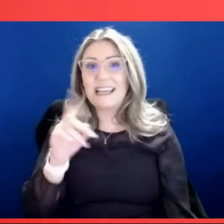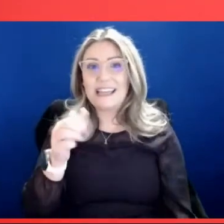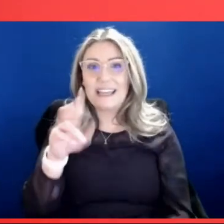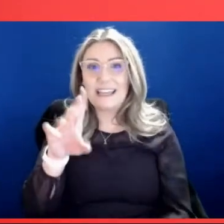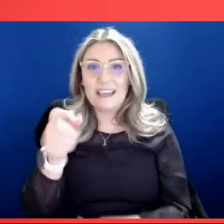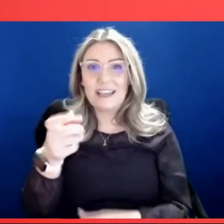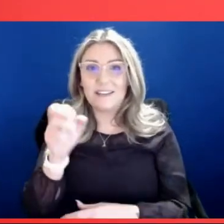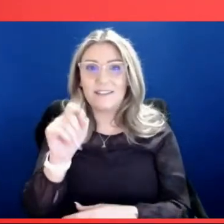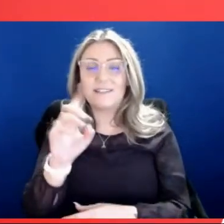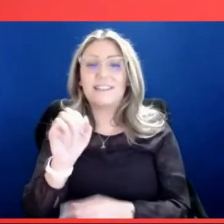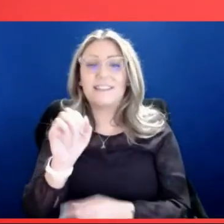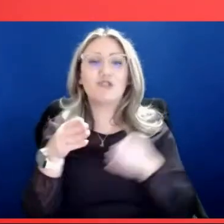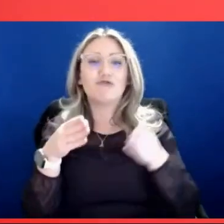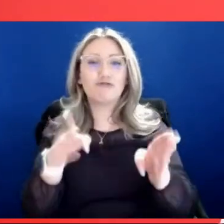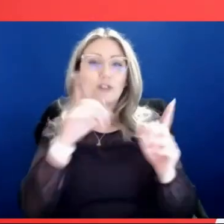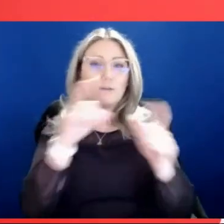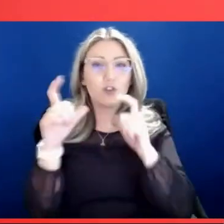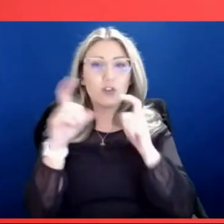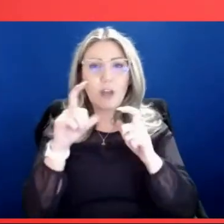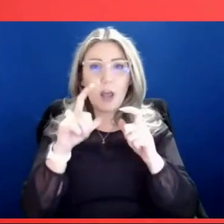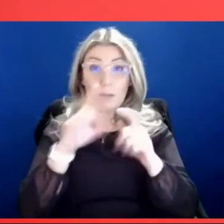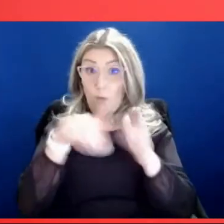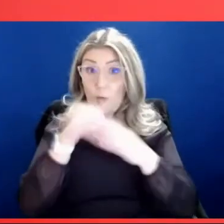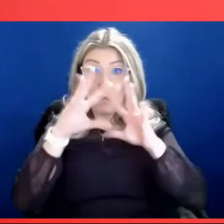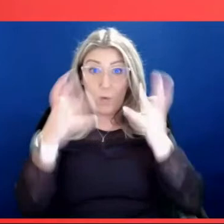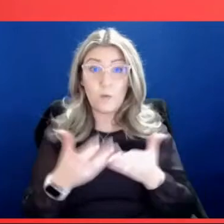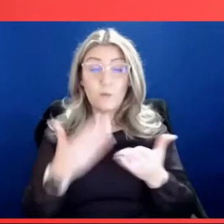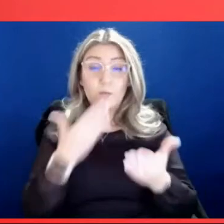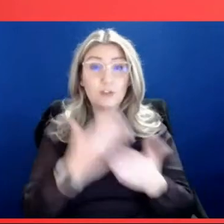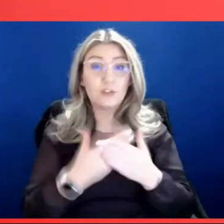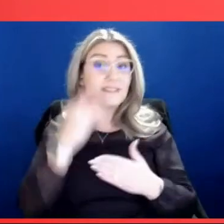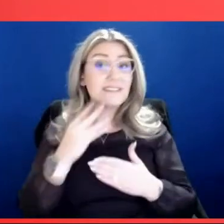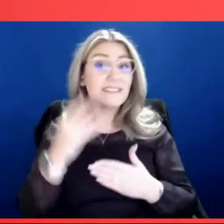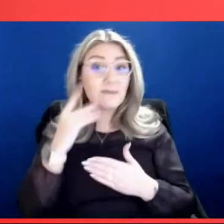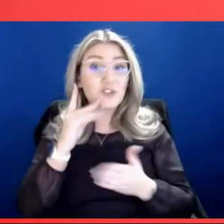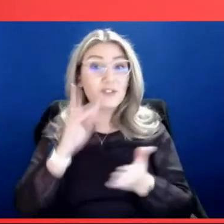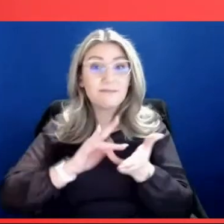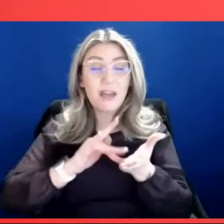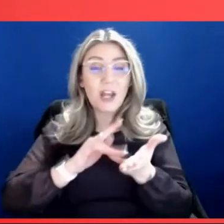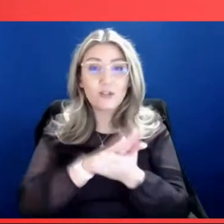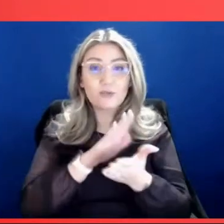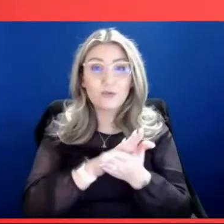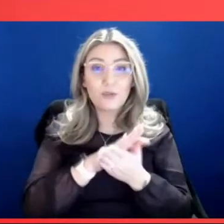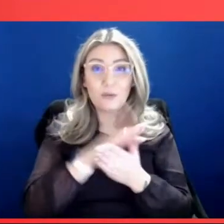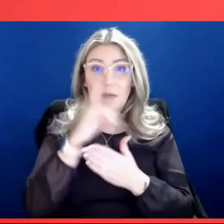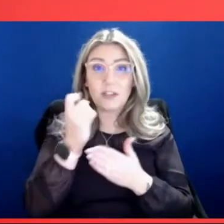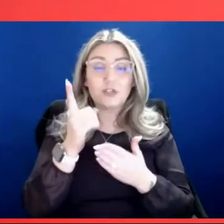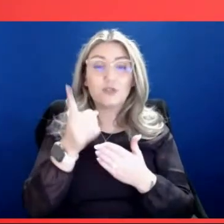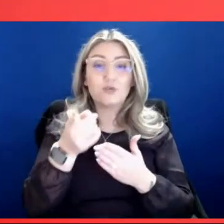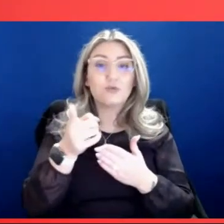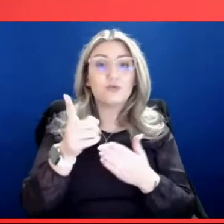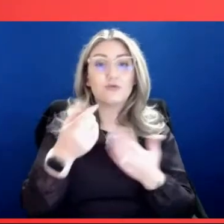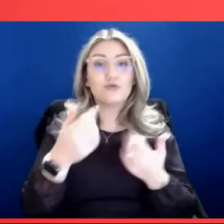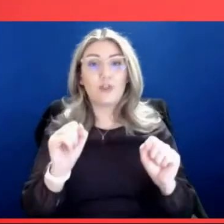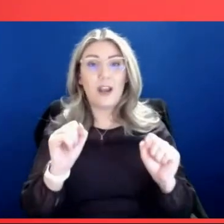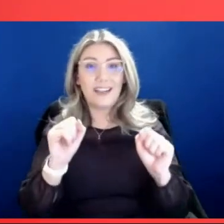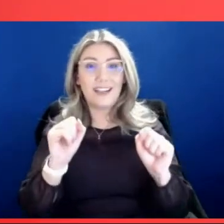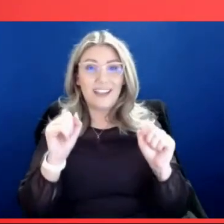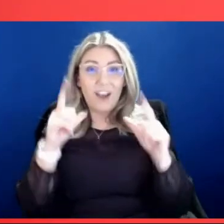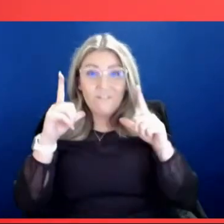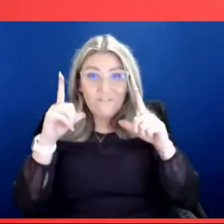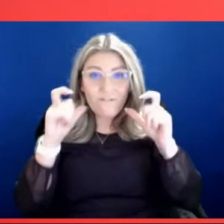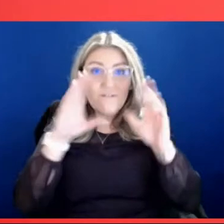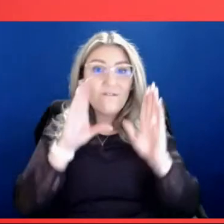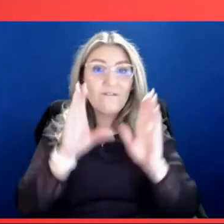world, and I can tell you I got a good experience in medical school because when you're trying to get a photo of the say